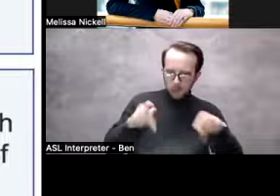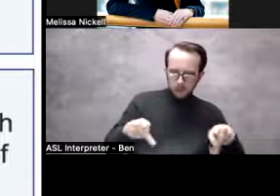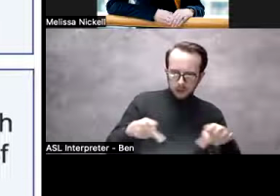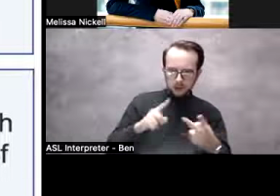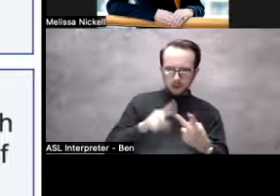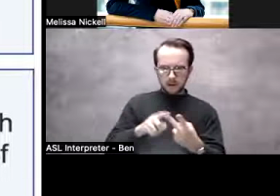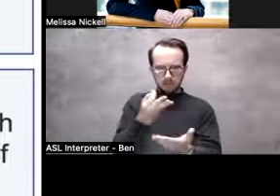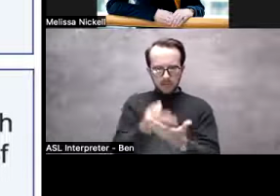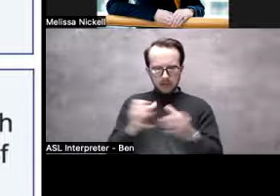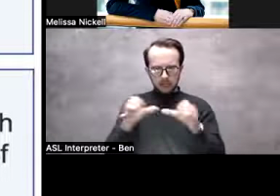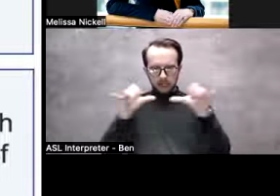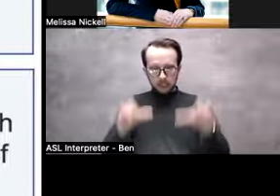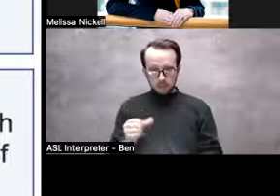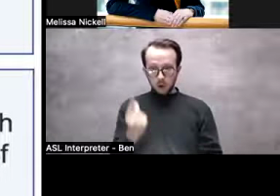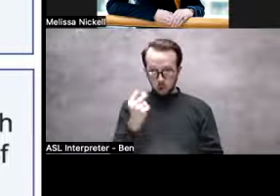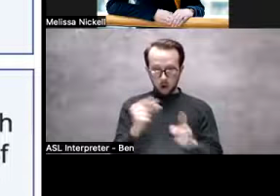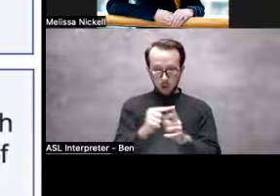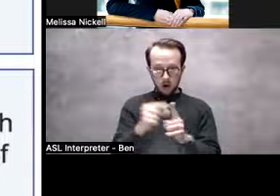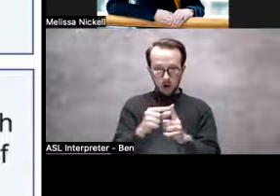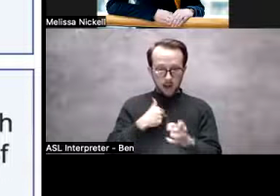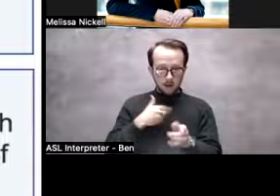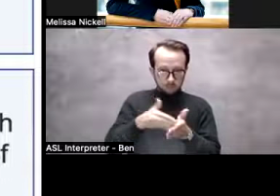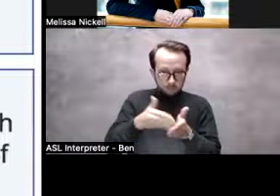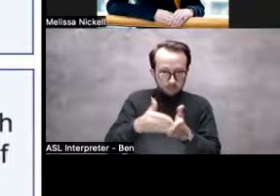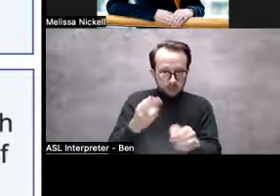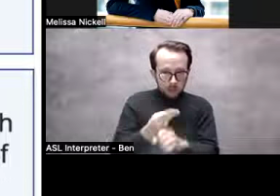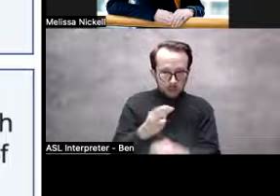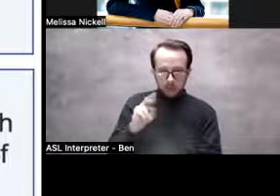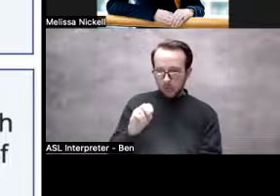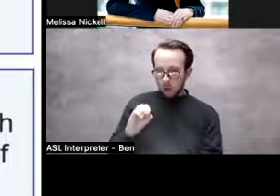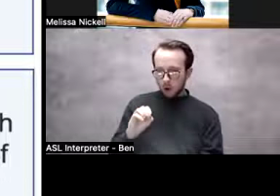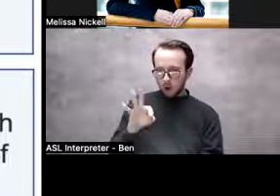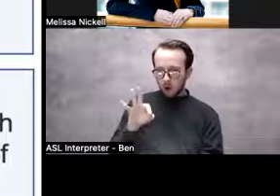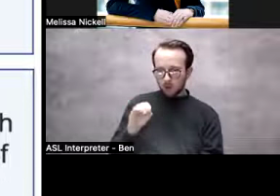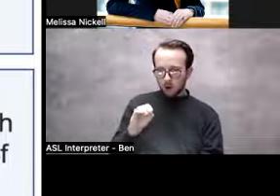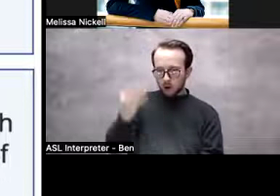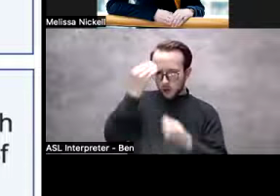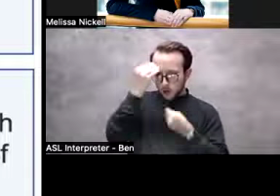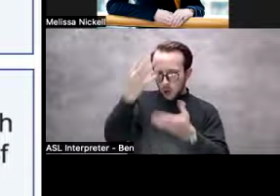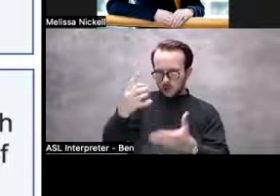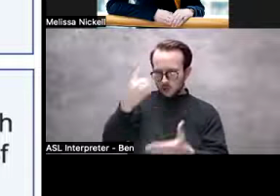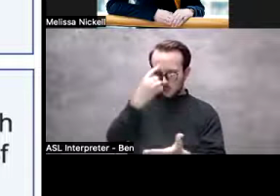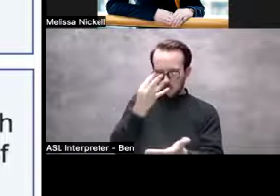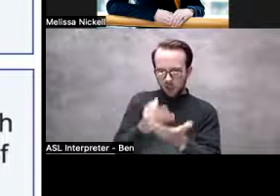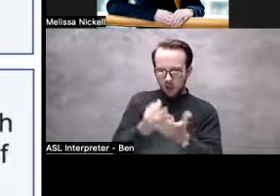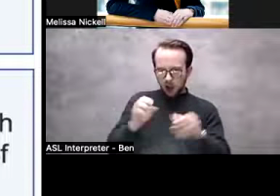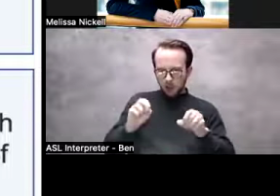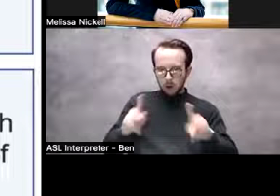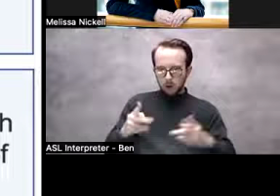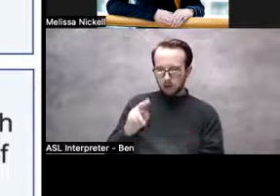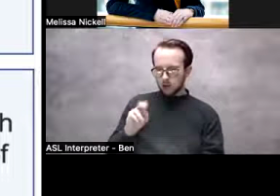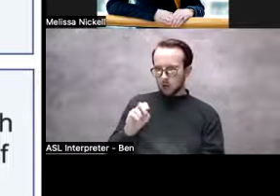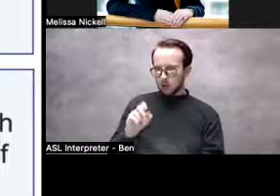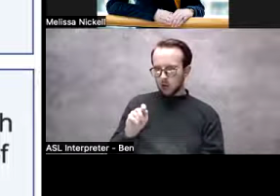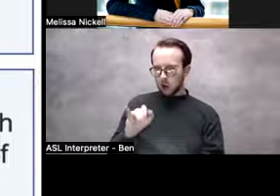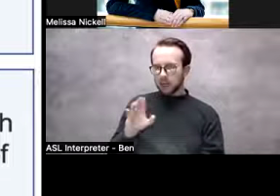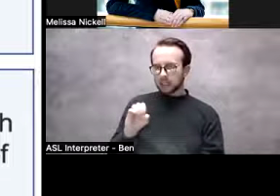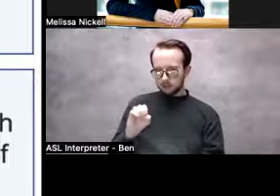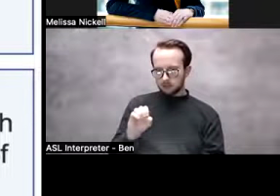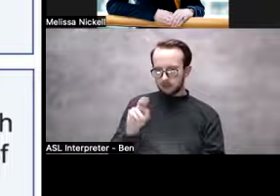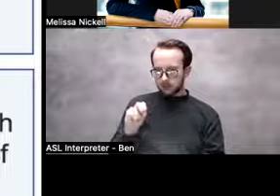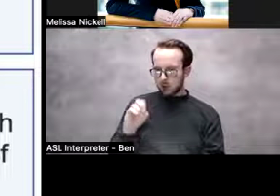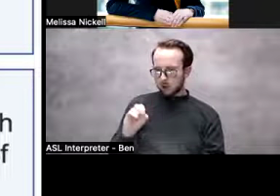And one of the terms you'll hear used a lot is a NOFO, or Notice of Funding Opportunity. So this is a formal announcement that comes